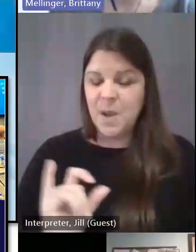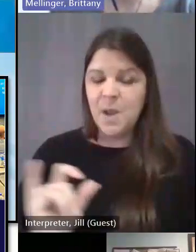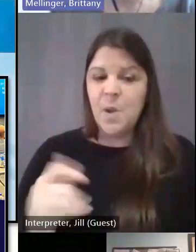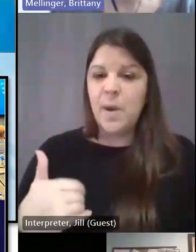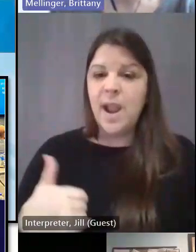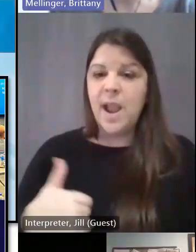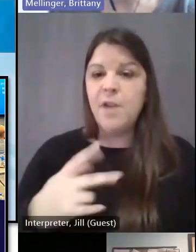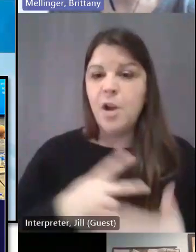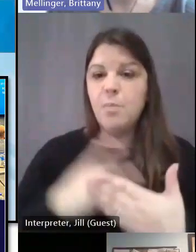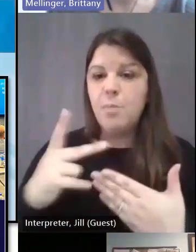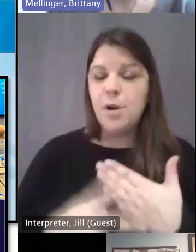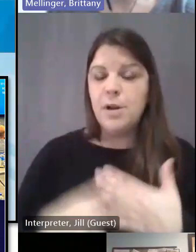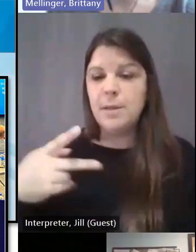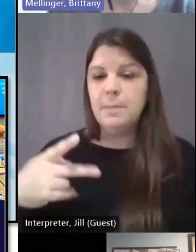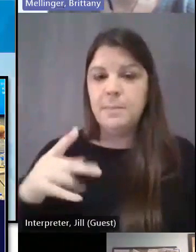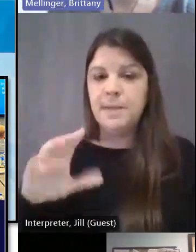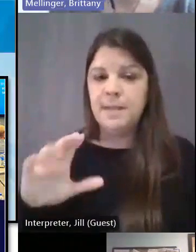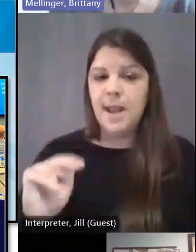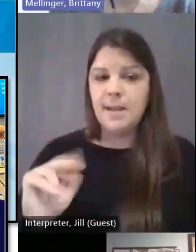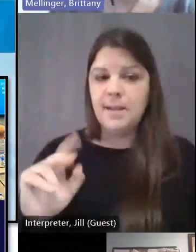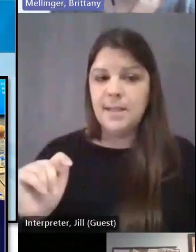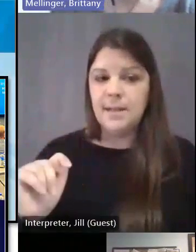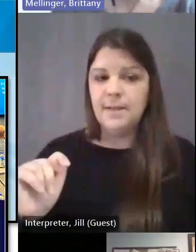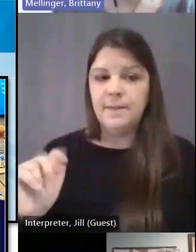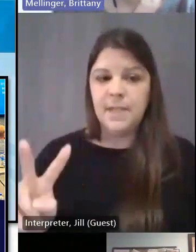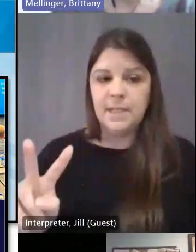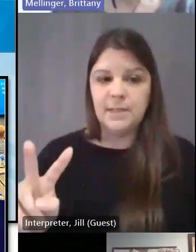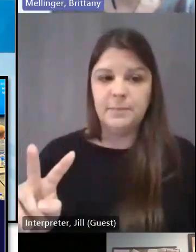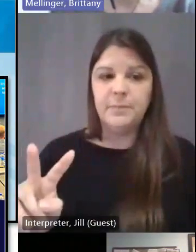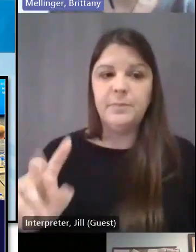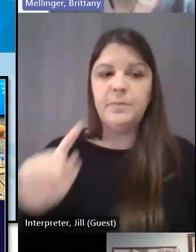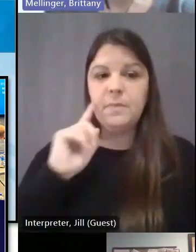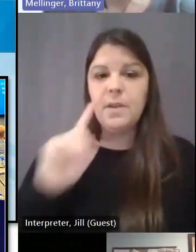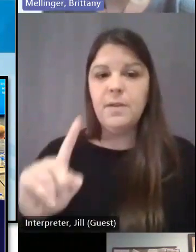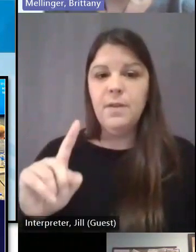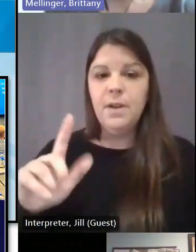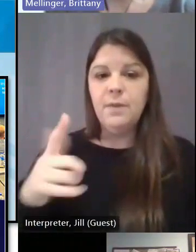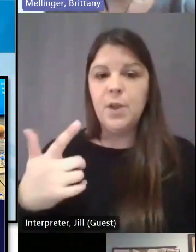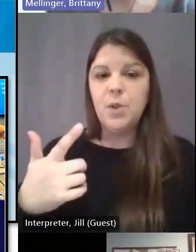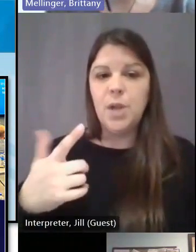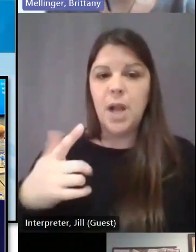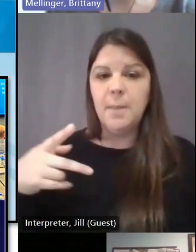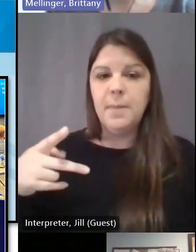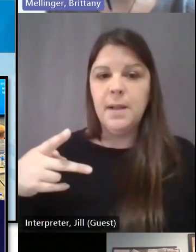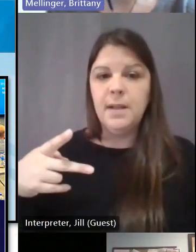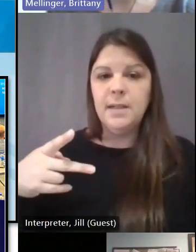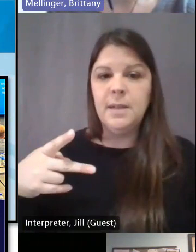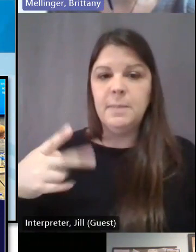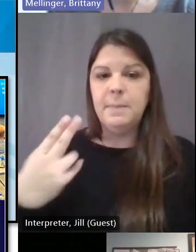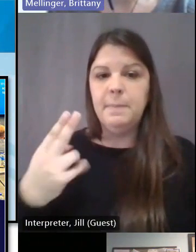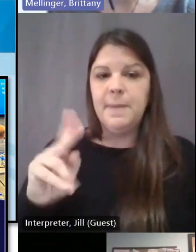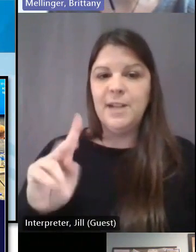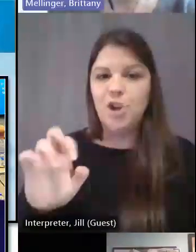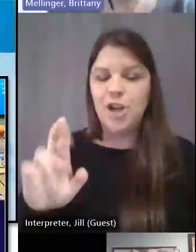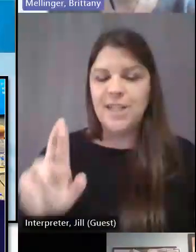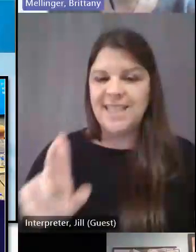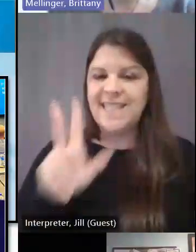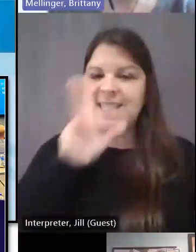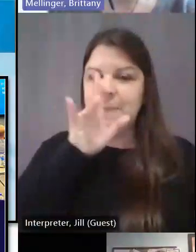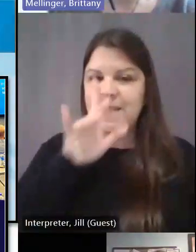a program on PCN TV. It's called PHRC Speaks, Fair Housing in the 21st Century. And we get a little bit more in depth